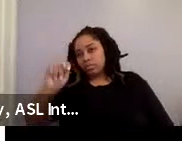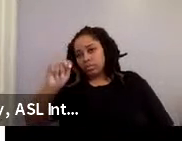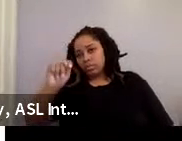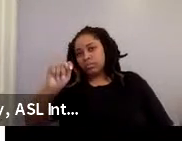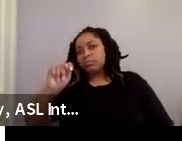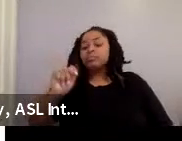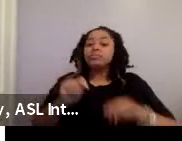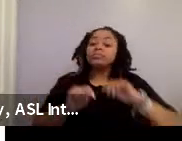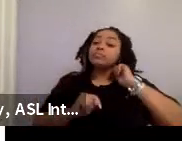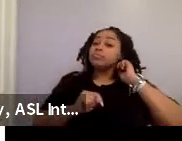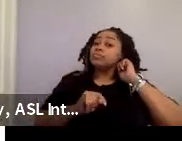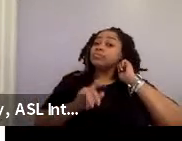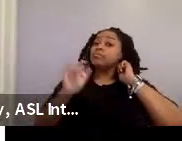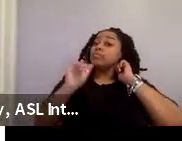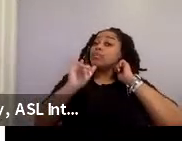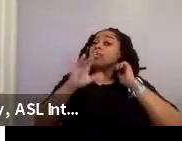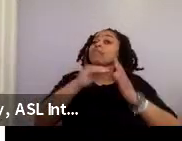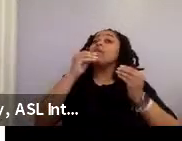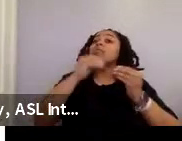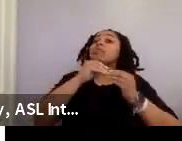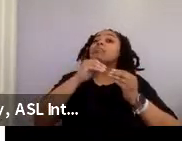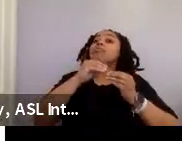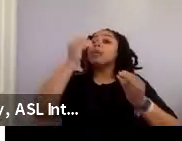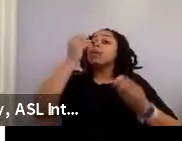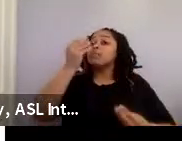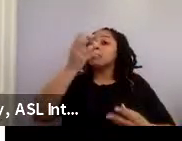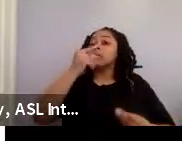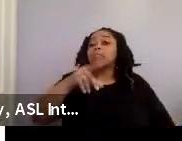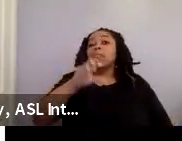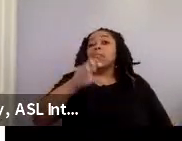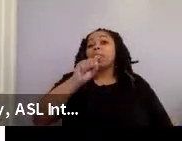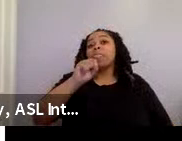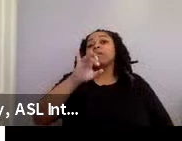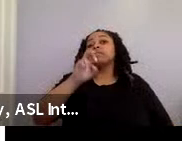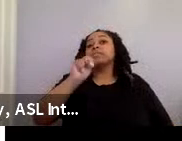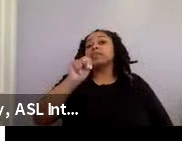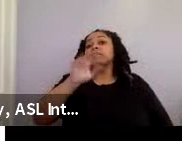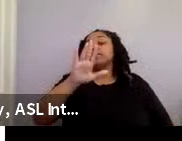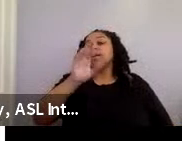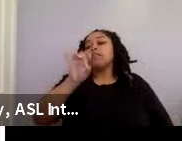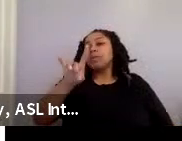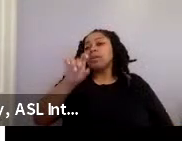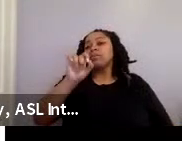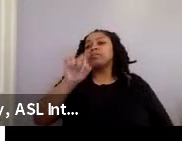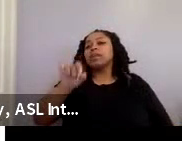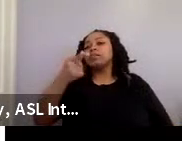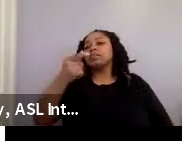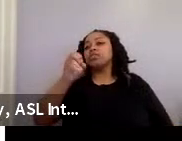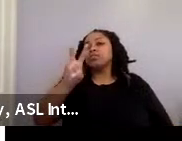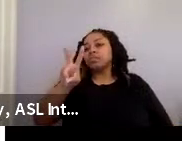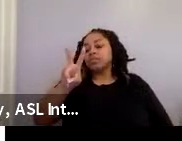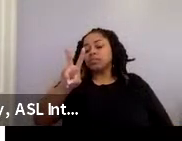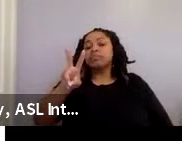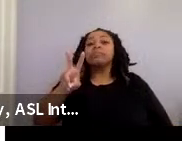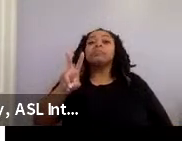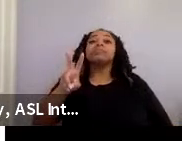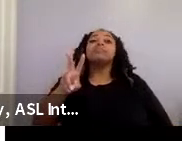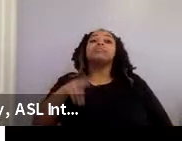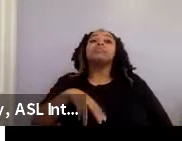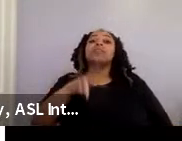www.access-board.gov/ICT. You can also find more information on section 508.gov. The